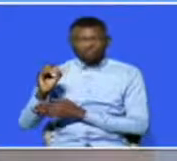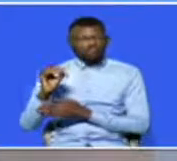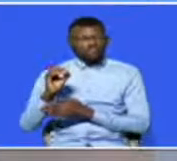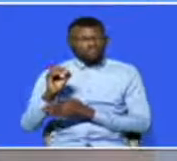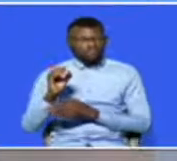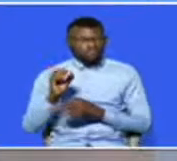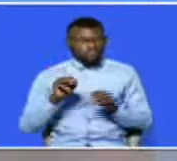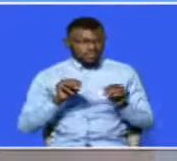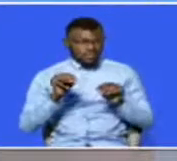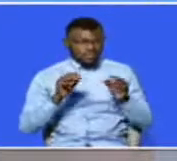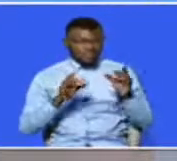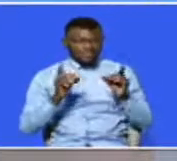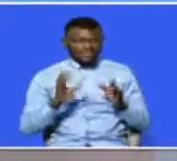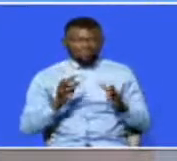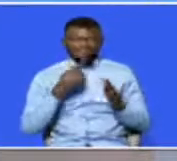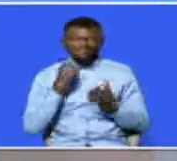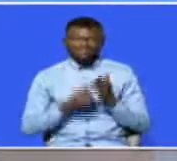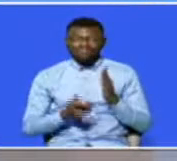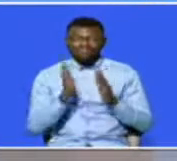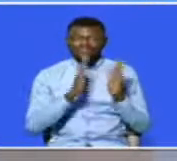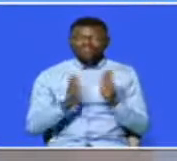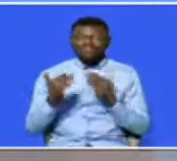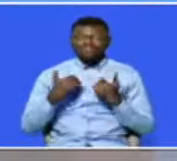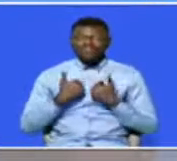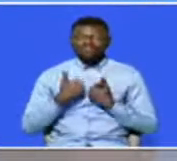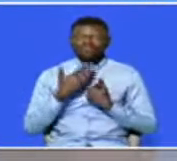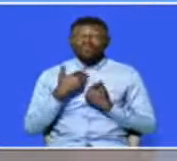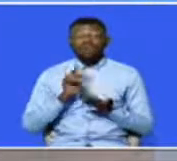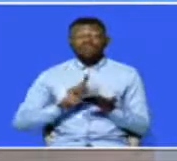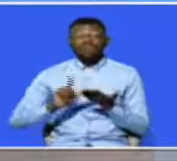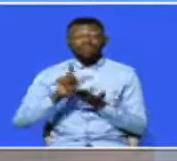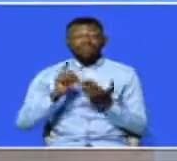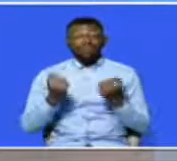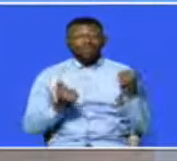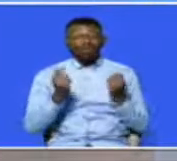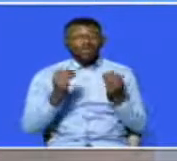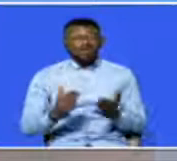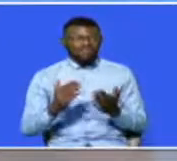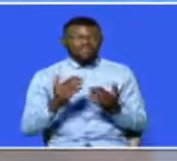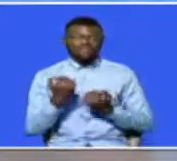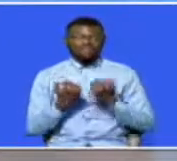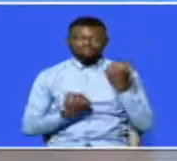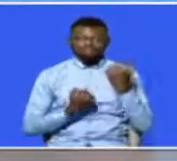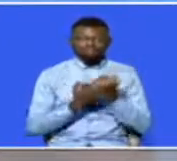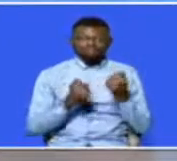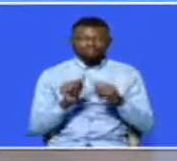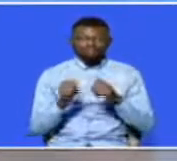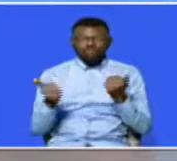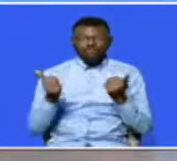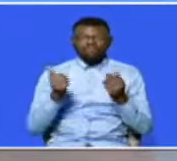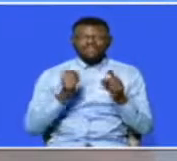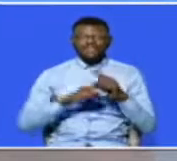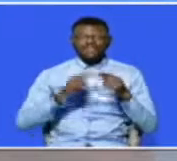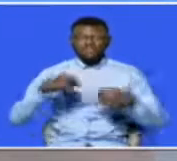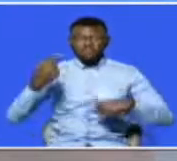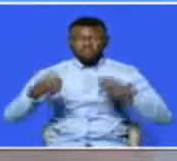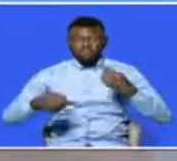Arvinda Singh says there are plans to ensure that local drivers are well cushioned as they rev off with the big